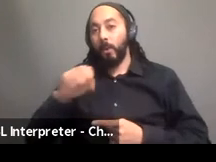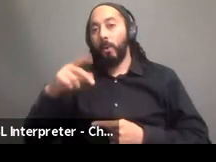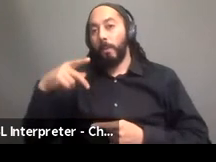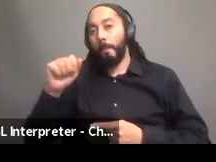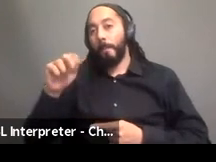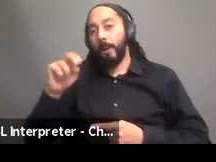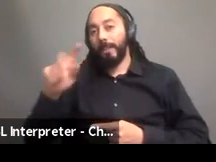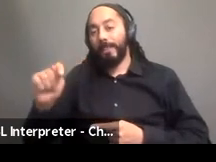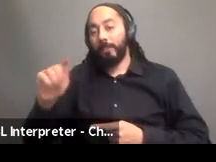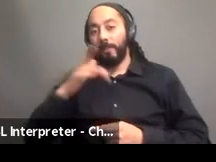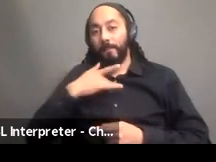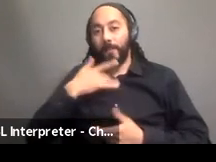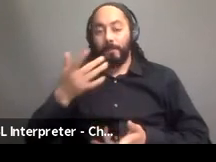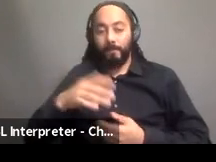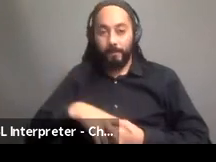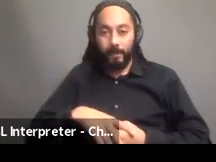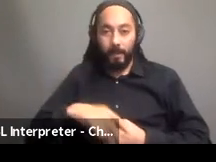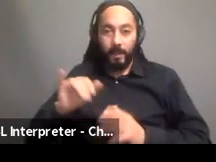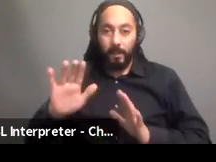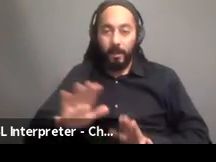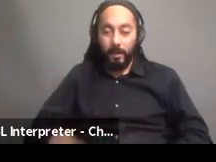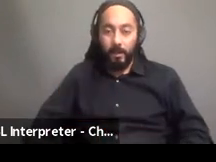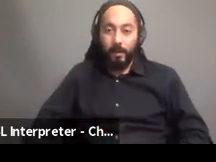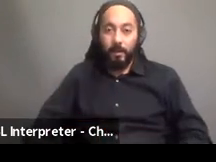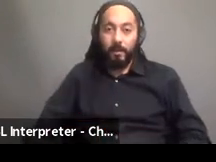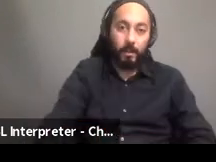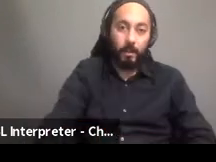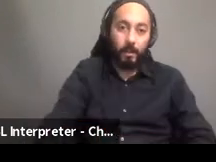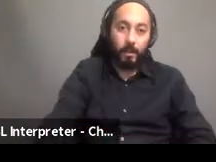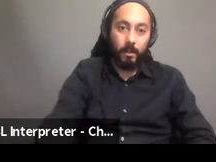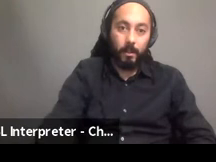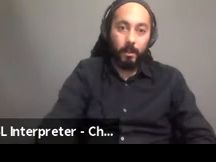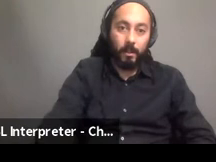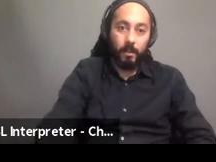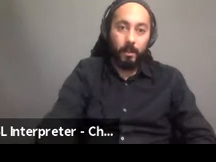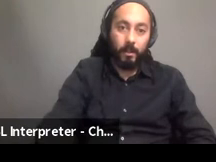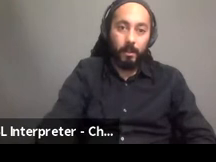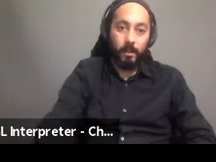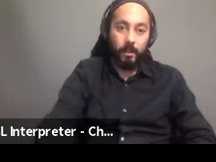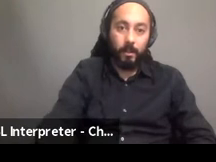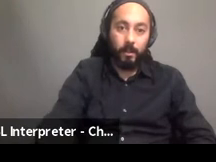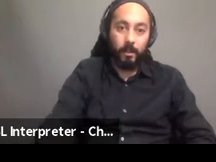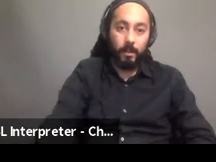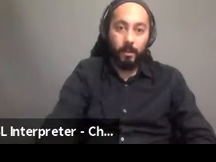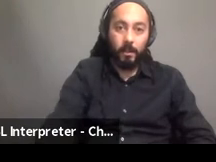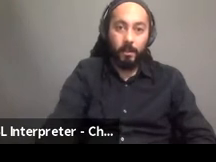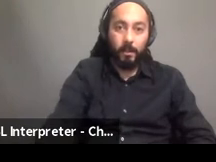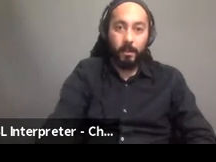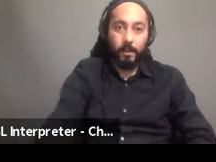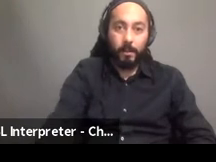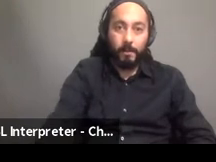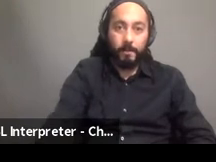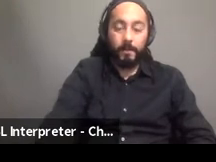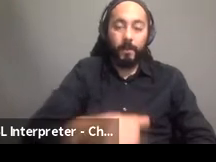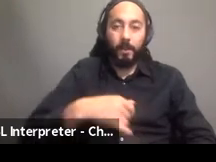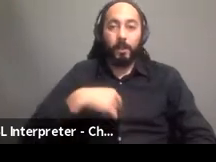you think about that, that would be great. Sure, folks have are giving it a little thought and have their thinking caps